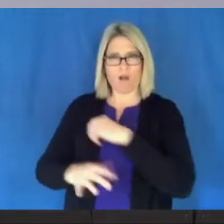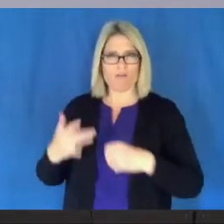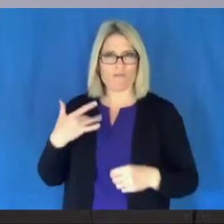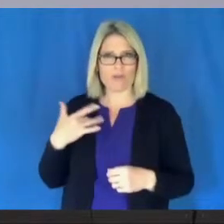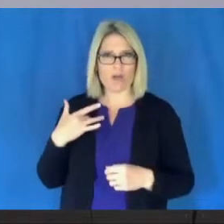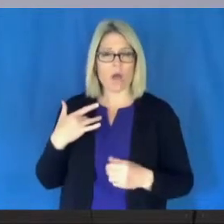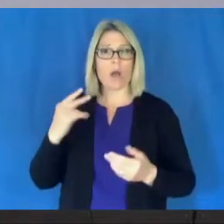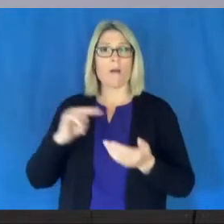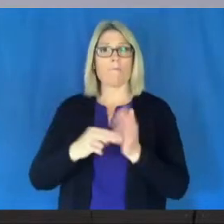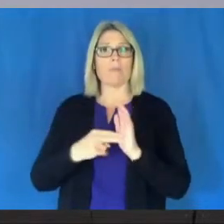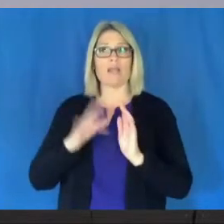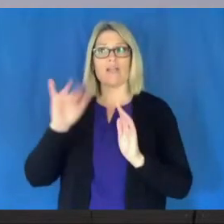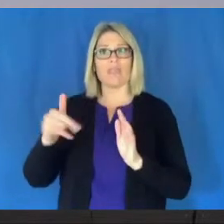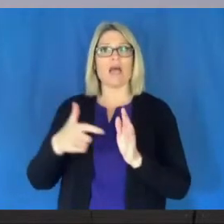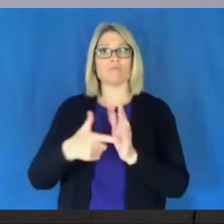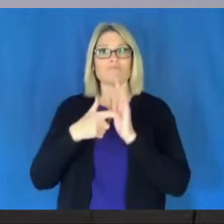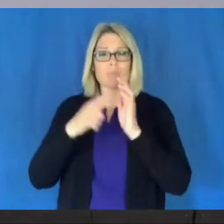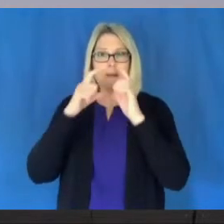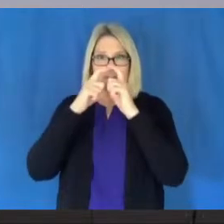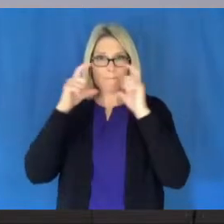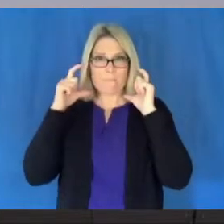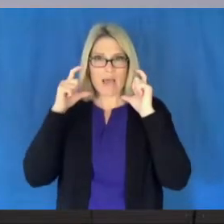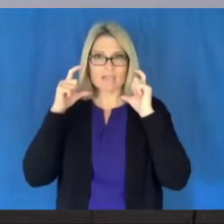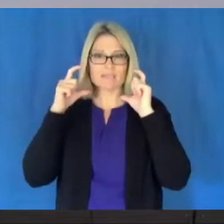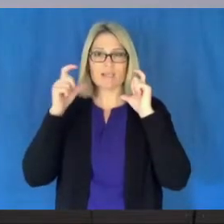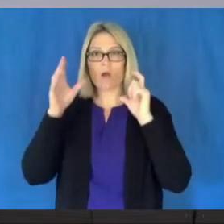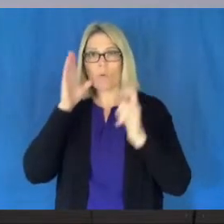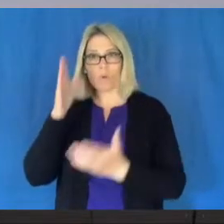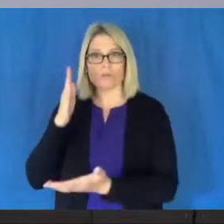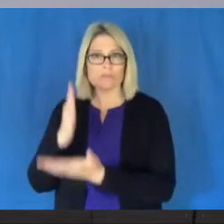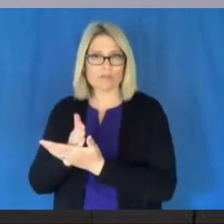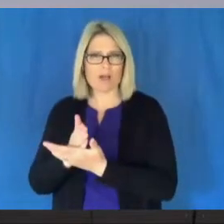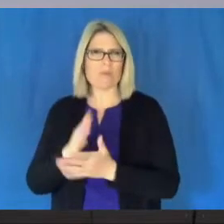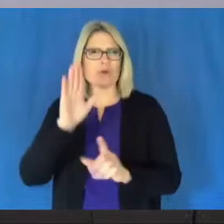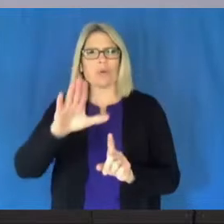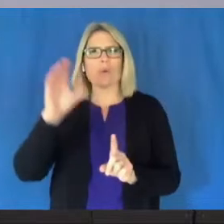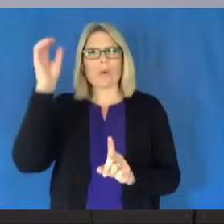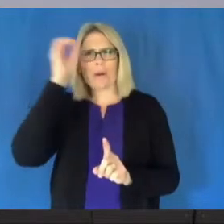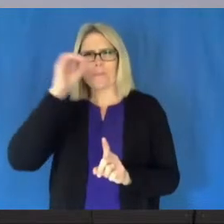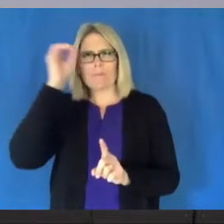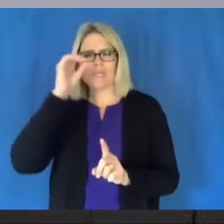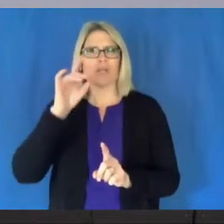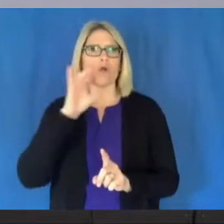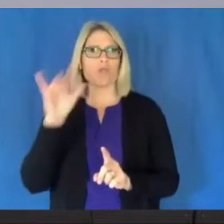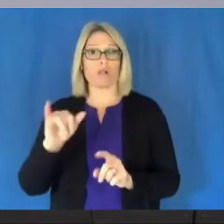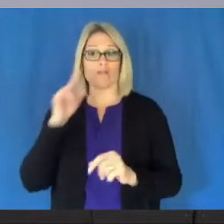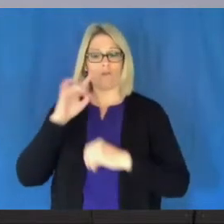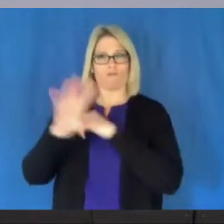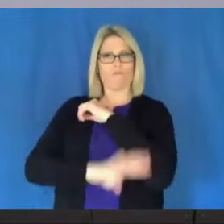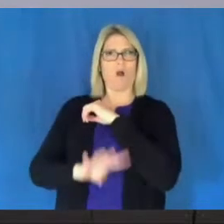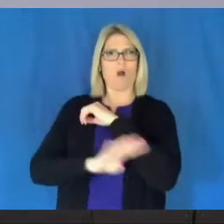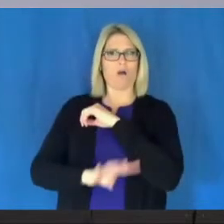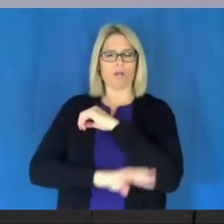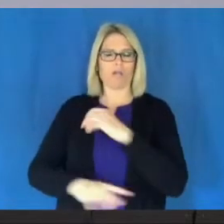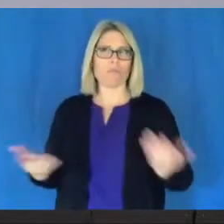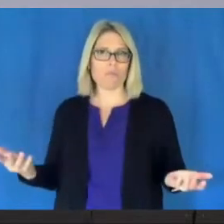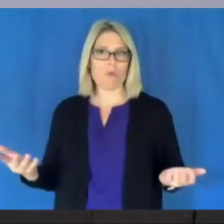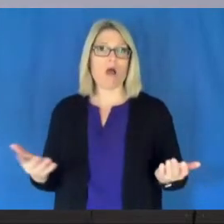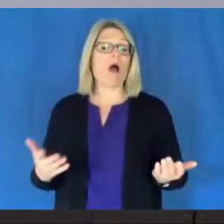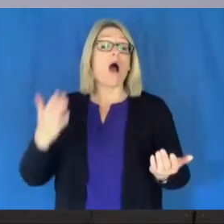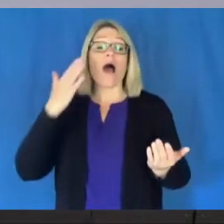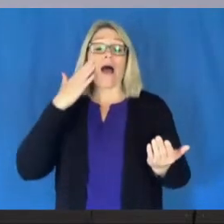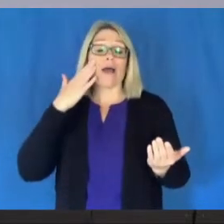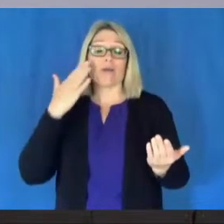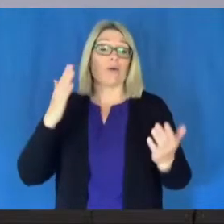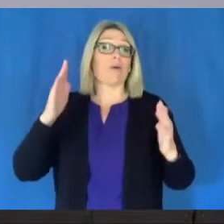the mandatory mask policy? Just what's your opinion of what things might look like this fall? And I realize we haven't even